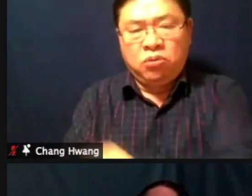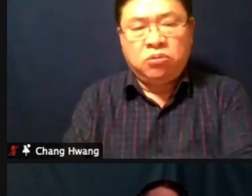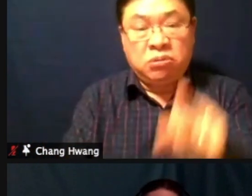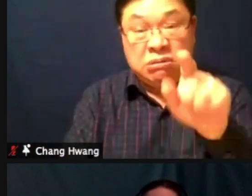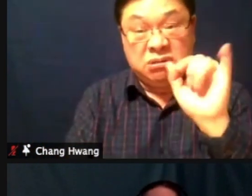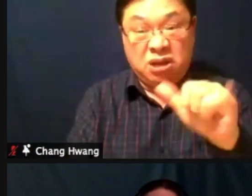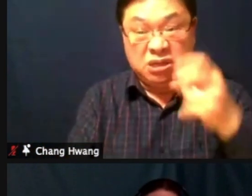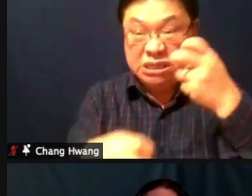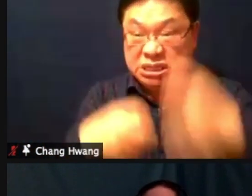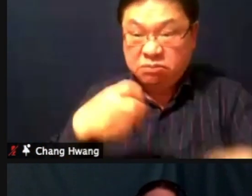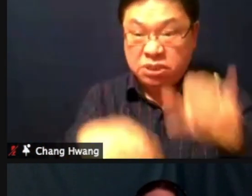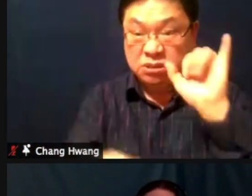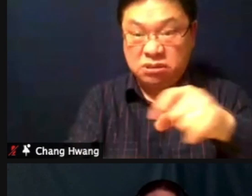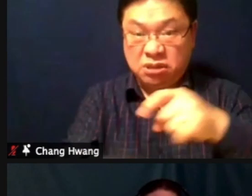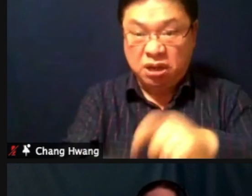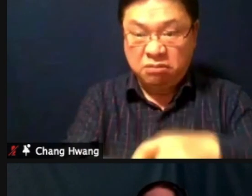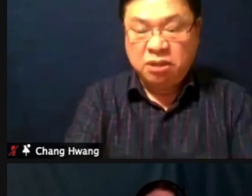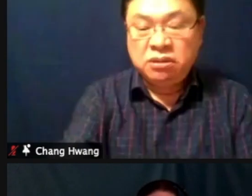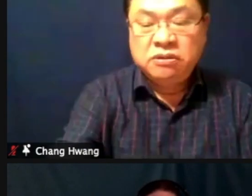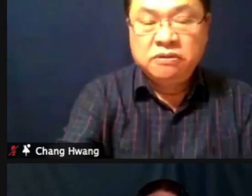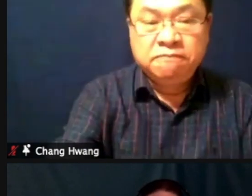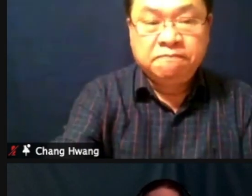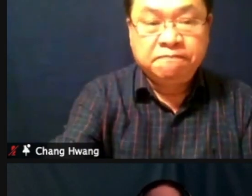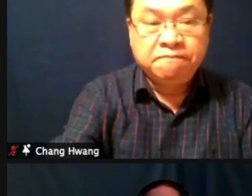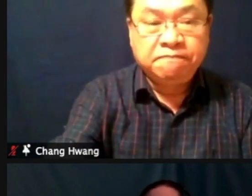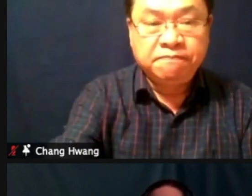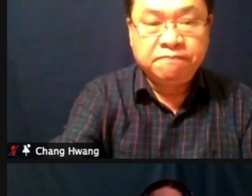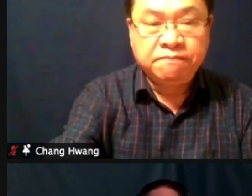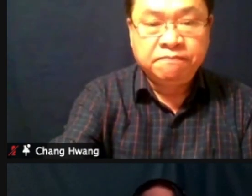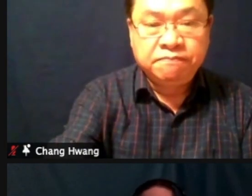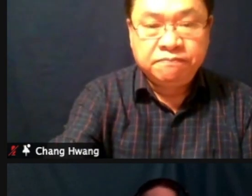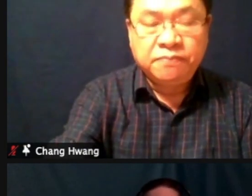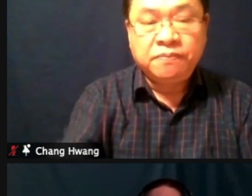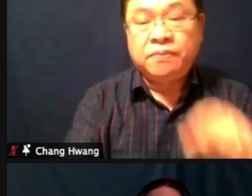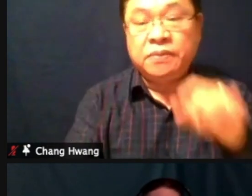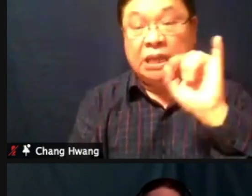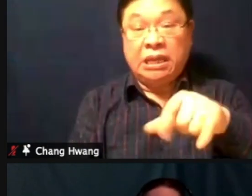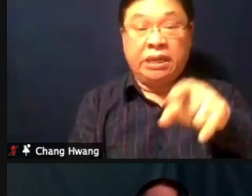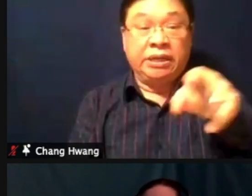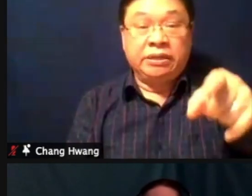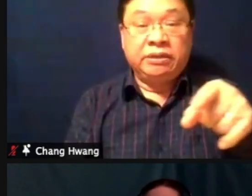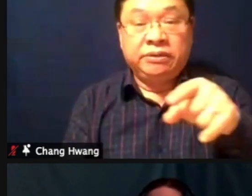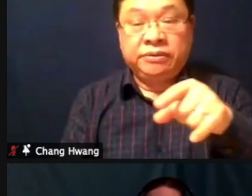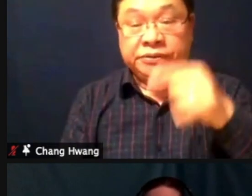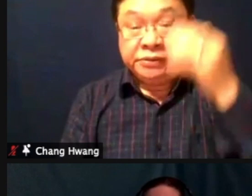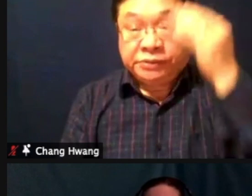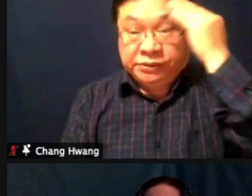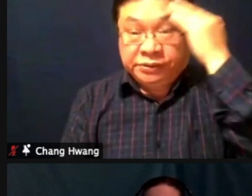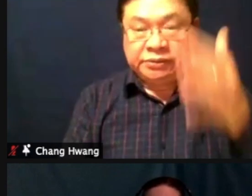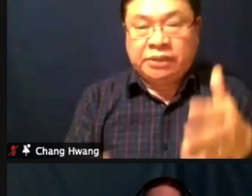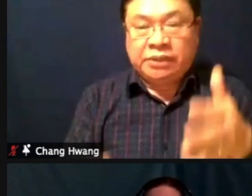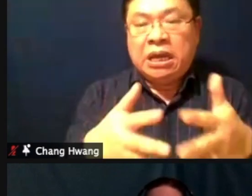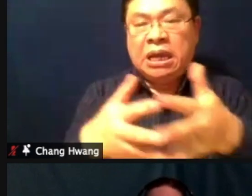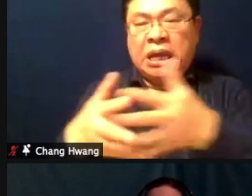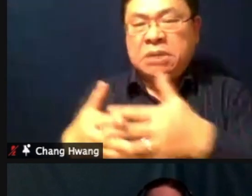South Koreans were also brought over to the Japanese mainland in order to provide service. They were